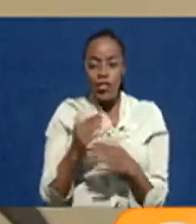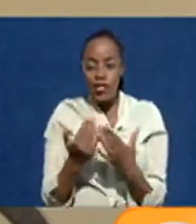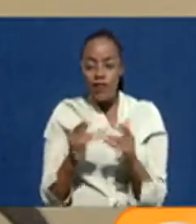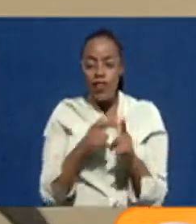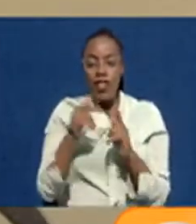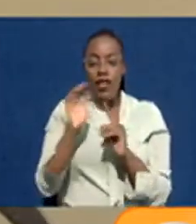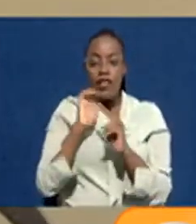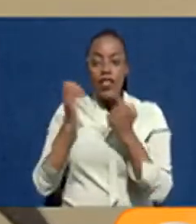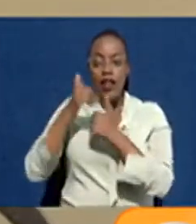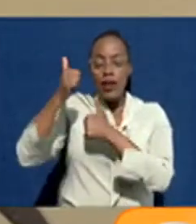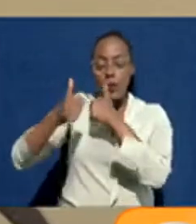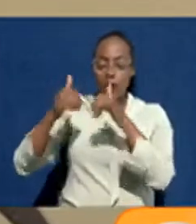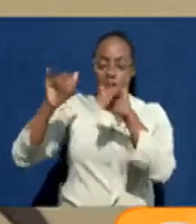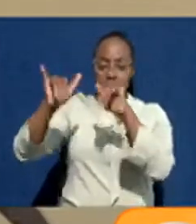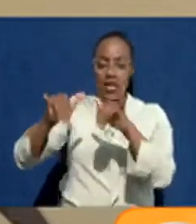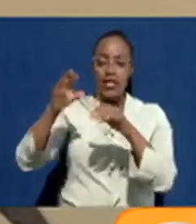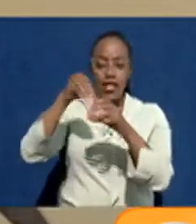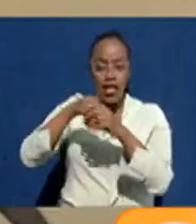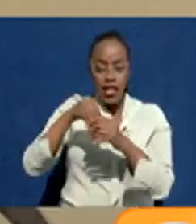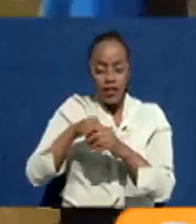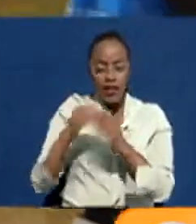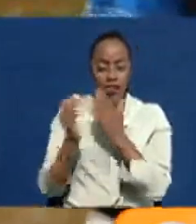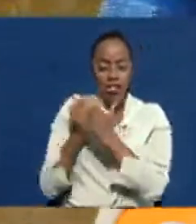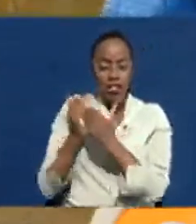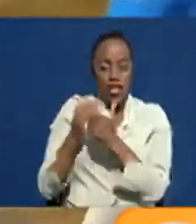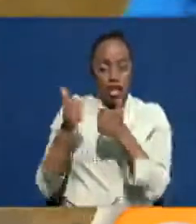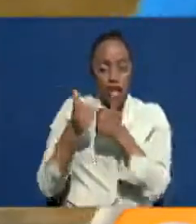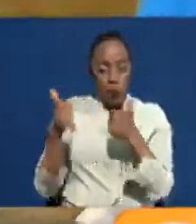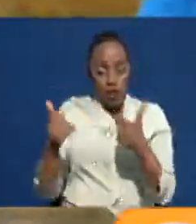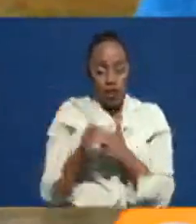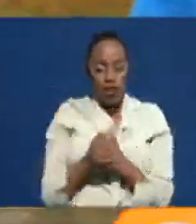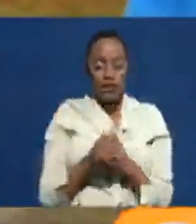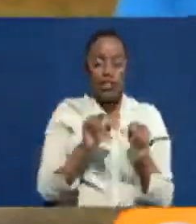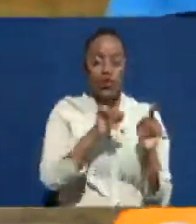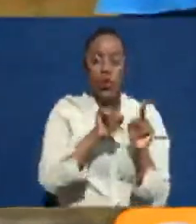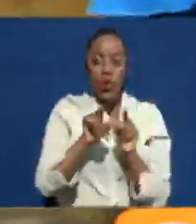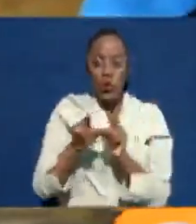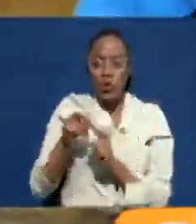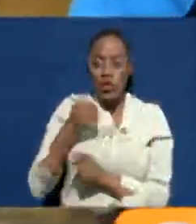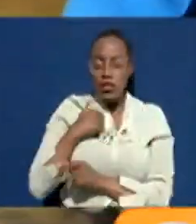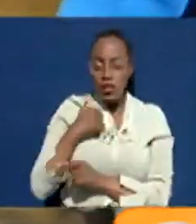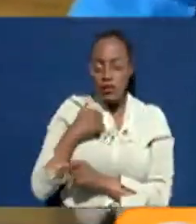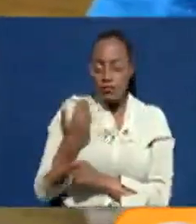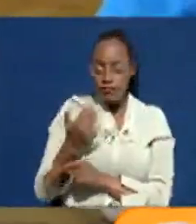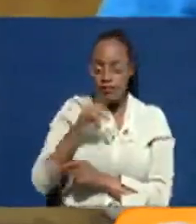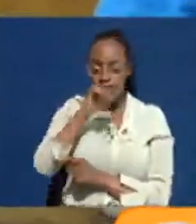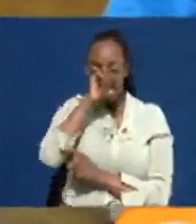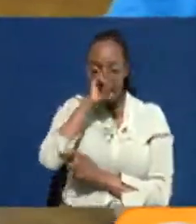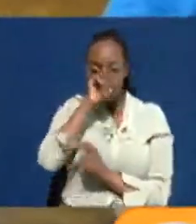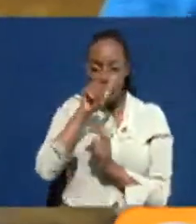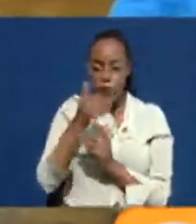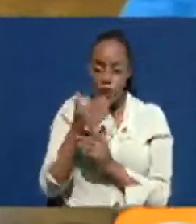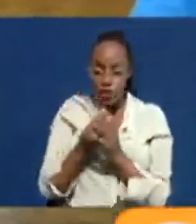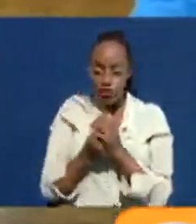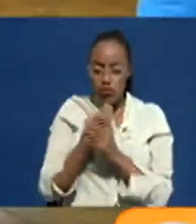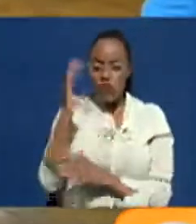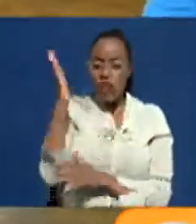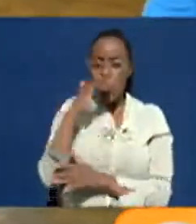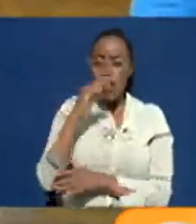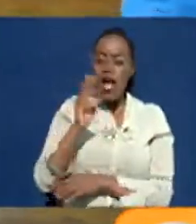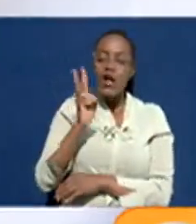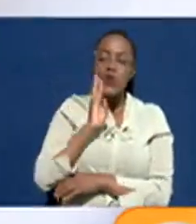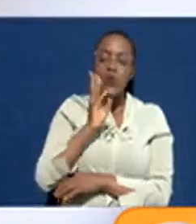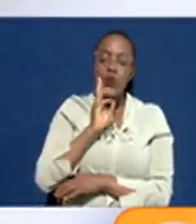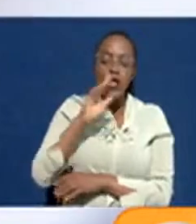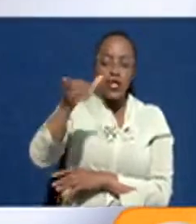The environment that they are staying in is well taken care of. Also, unlike anopheles mosquitoes, which breed in dirty water and